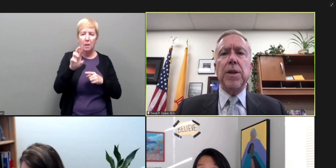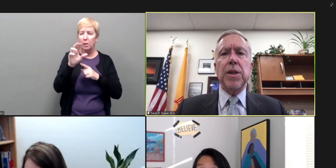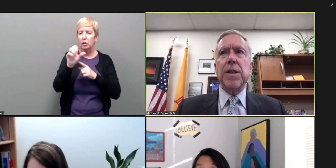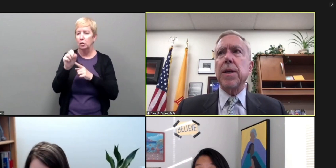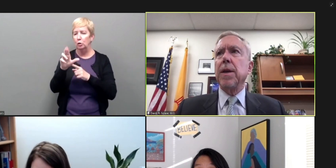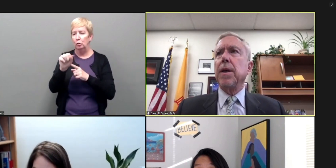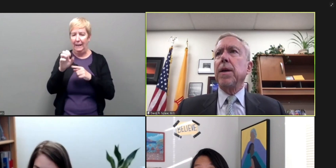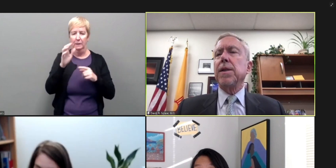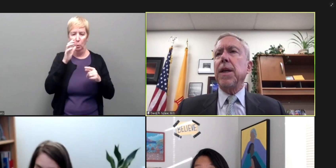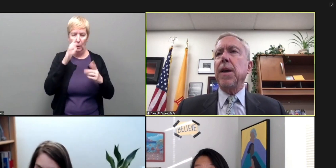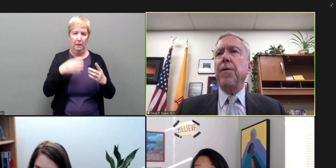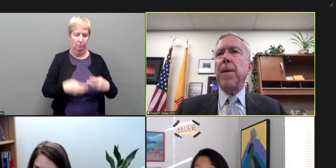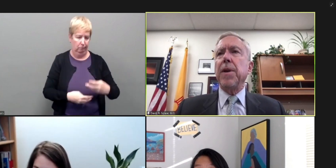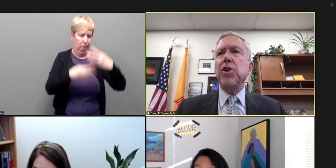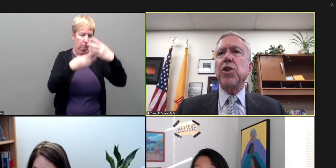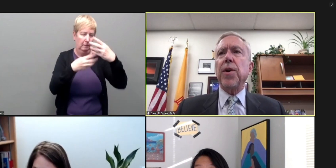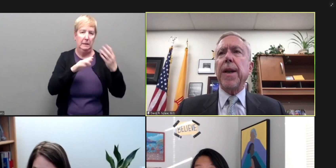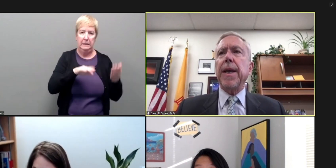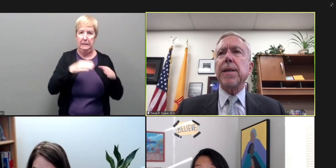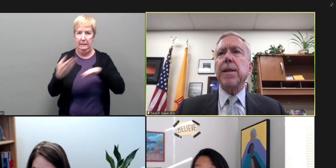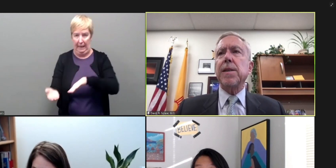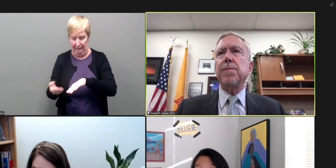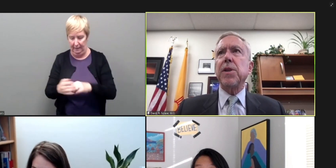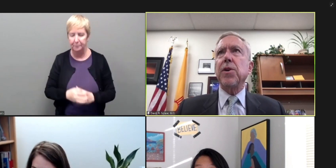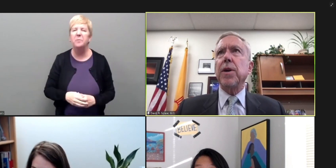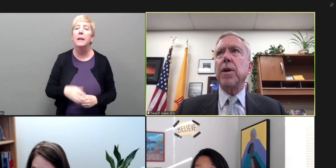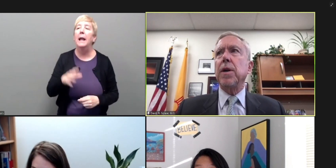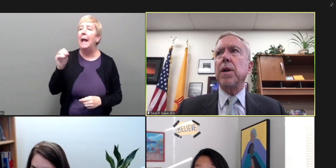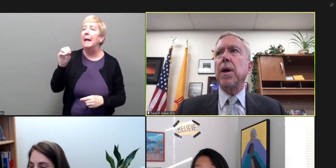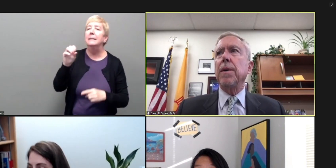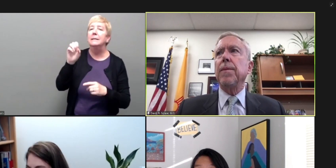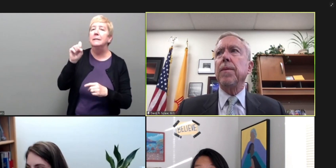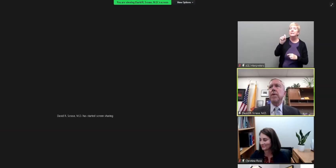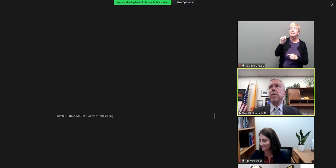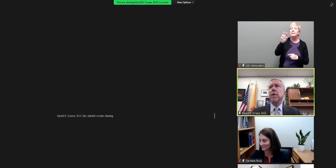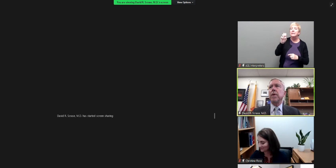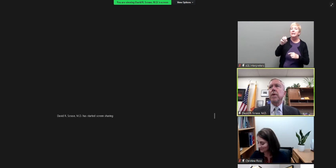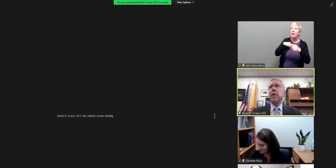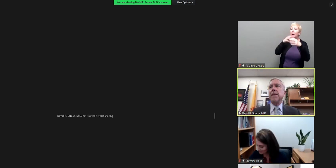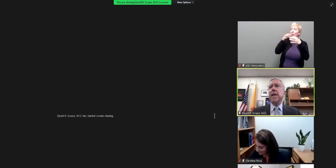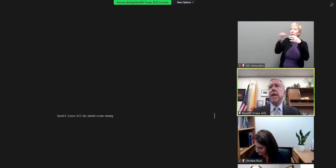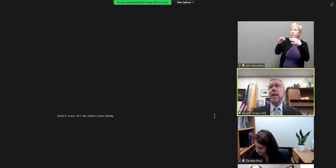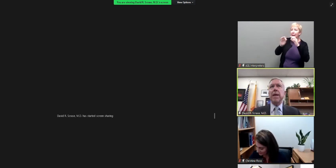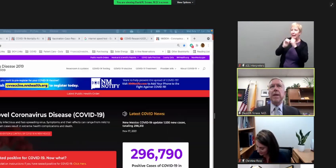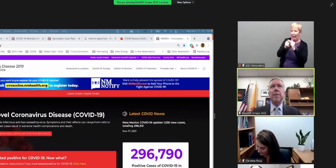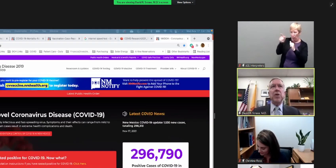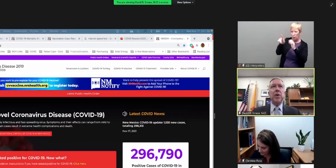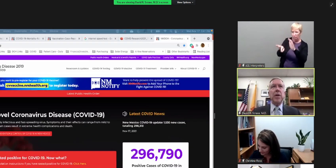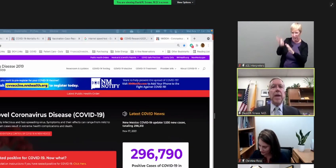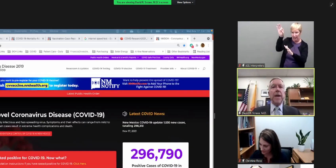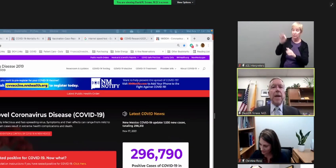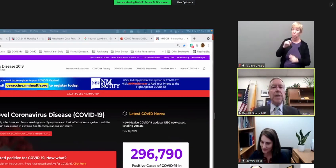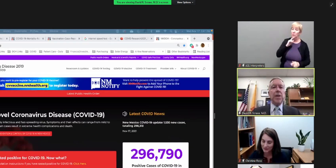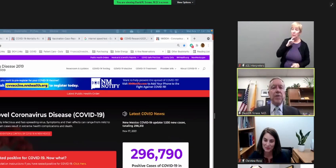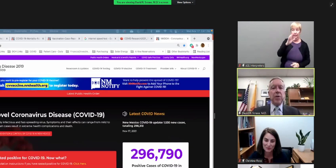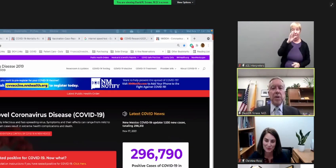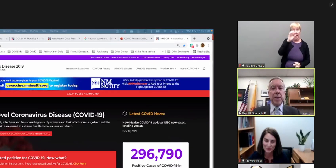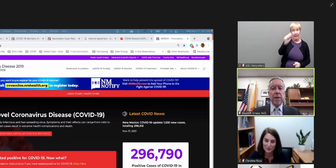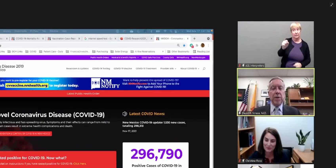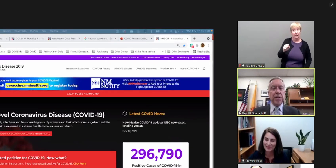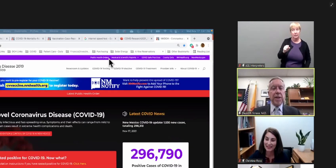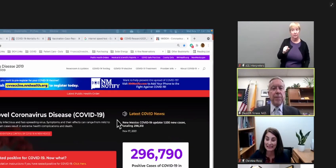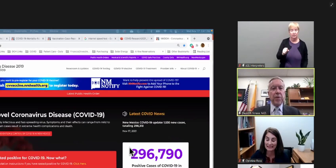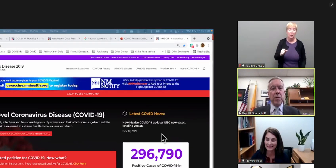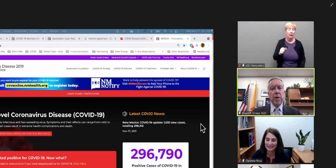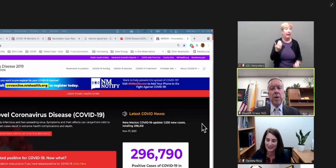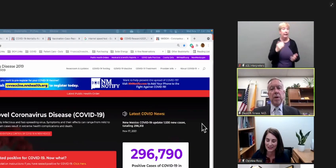me just, Steve, I'm going to show you how to get to this material. Fascinating material. Again, hats off to Christine